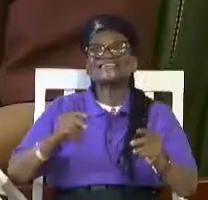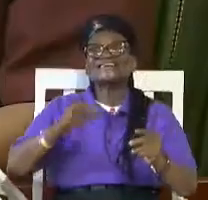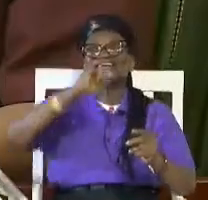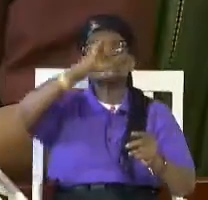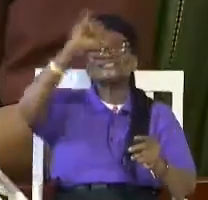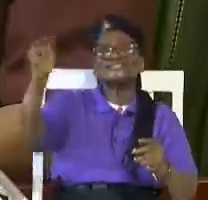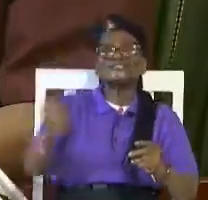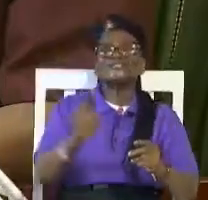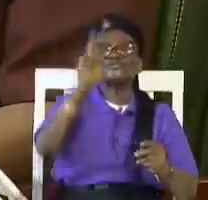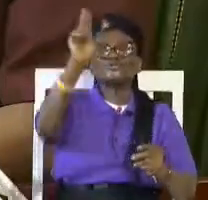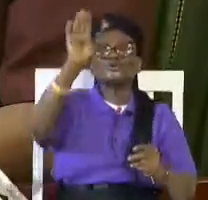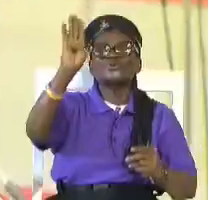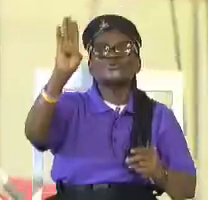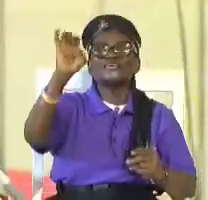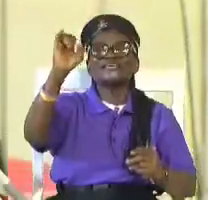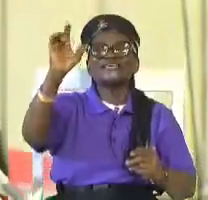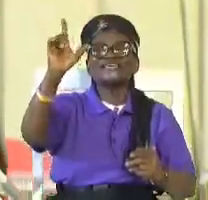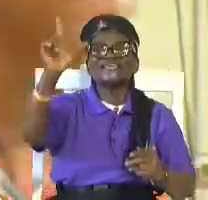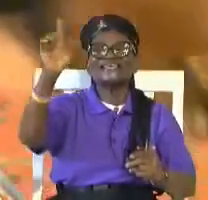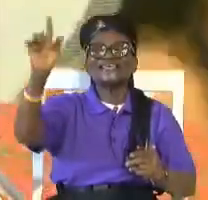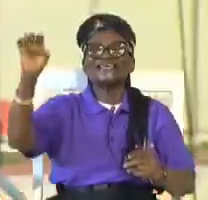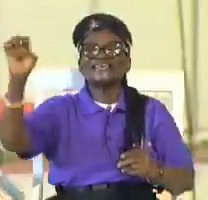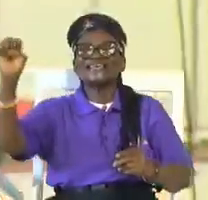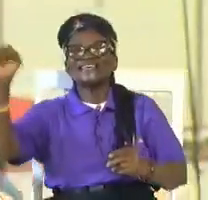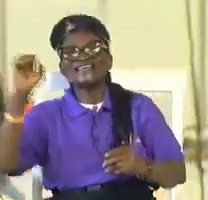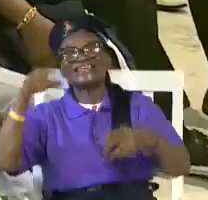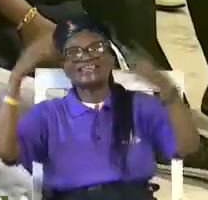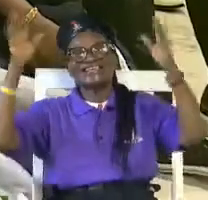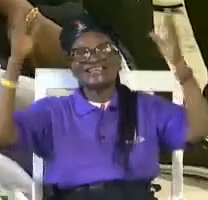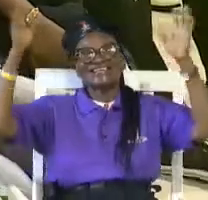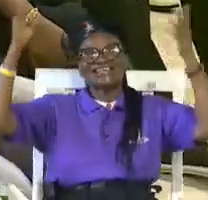baby. Praise the Lord.